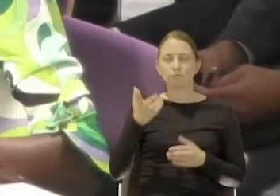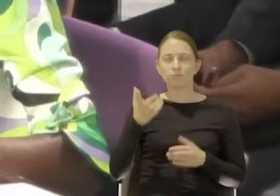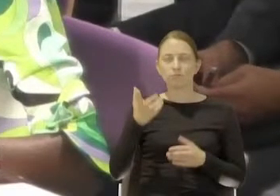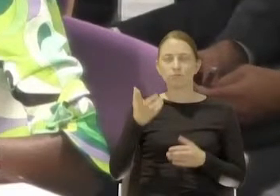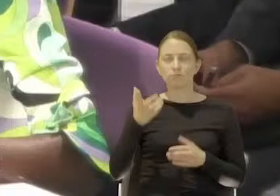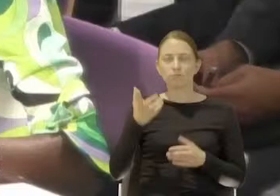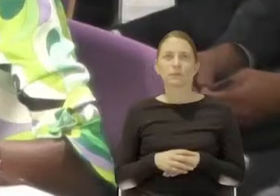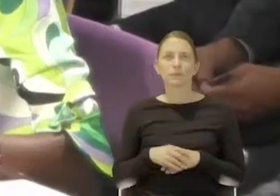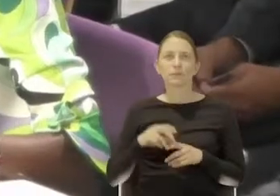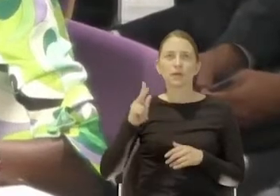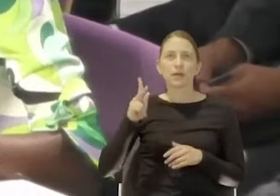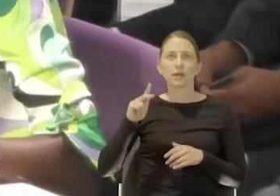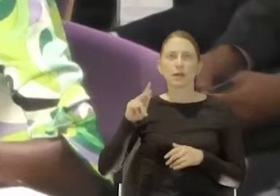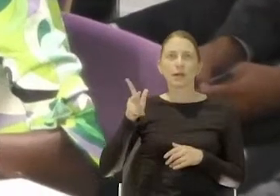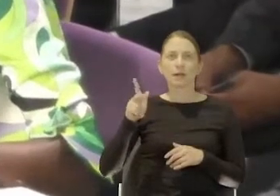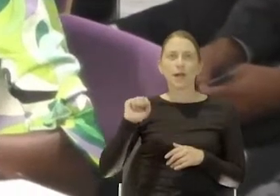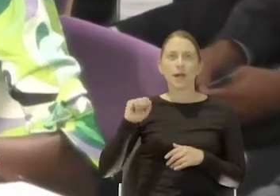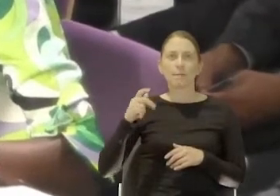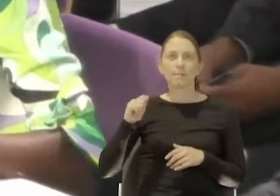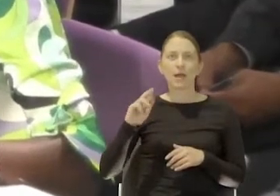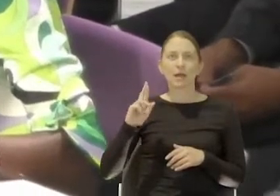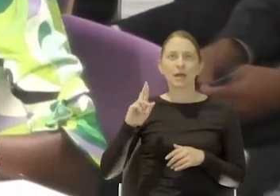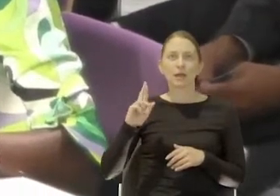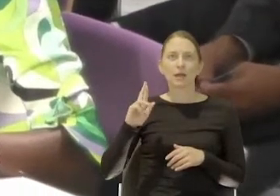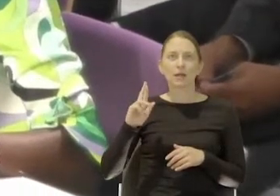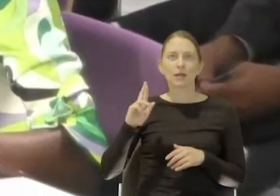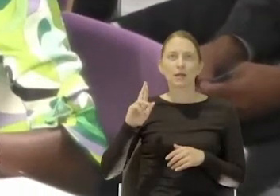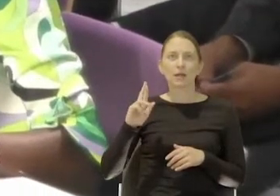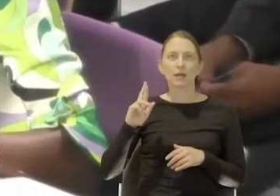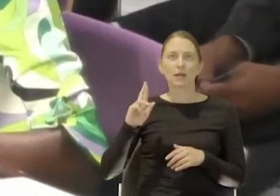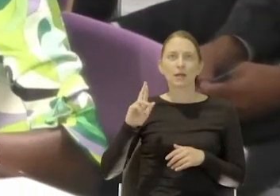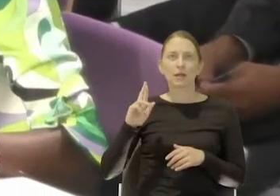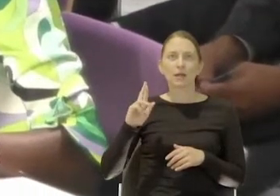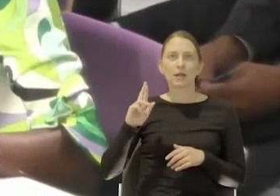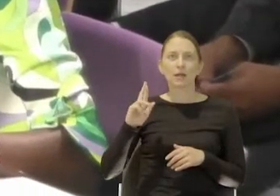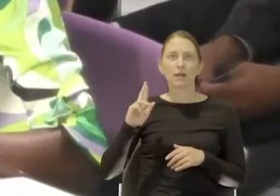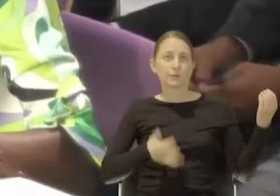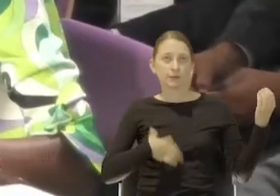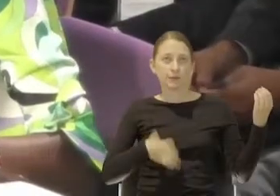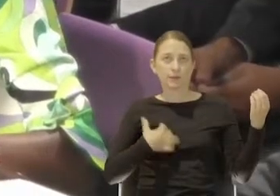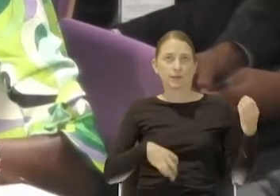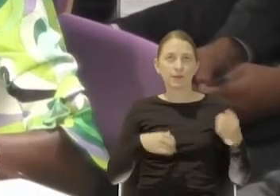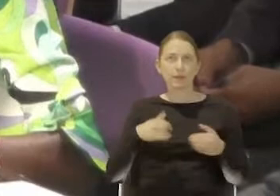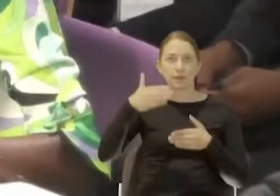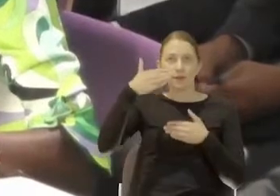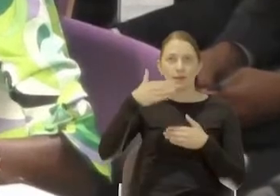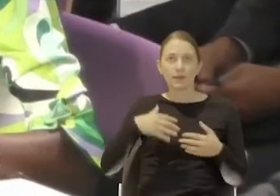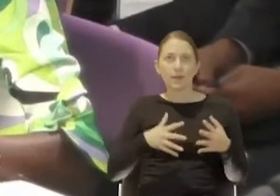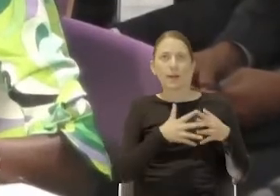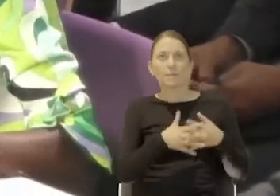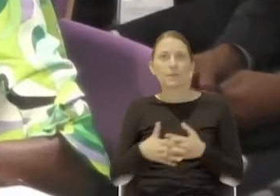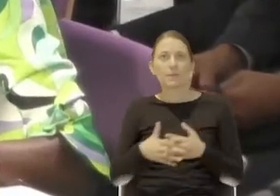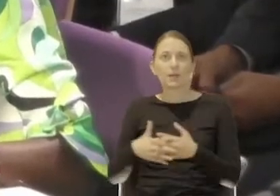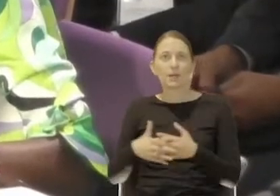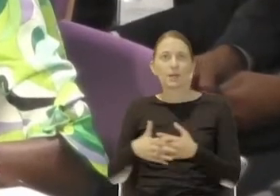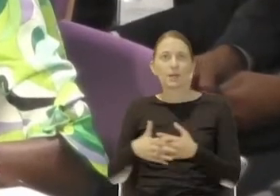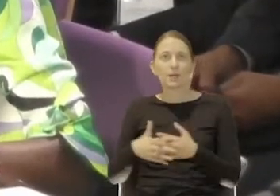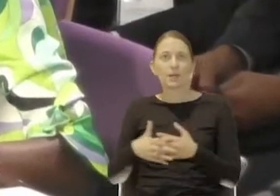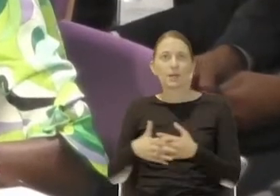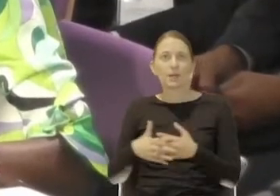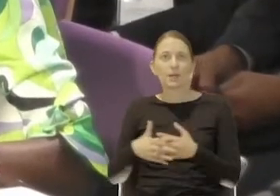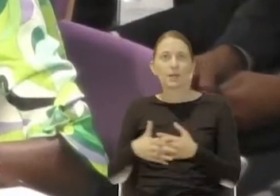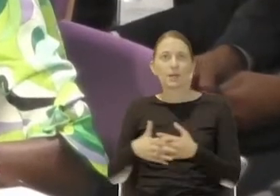of Argentina, Malaysia, the United States of America, the Kingdom of Saudi Arabia, and